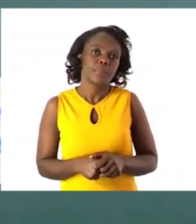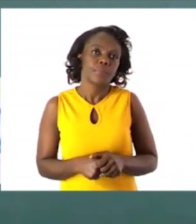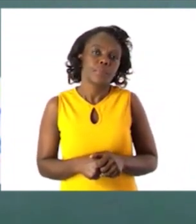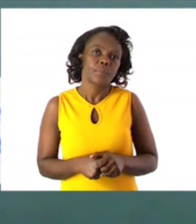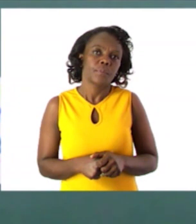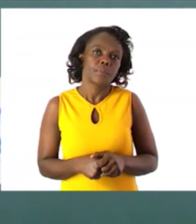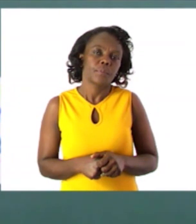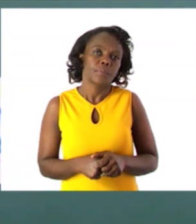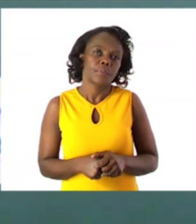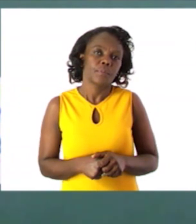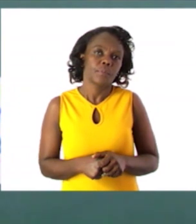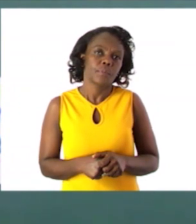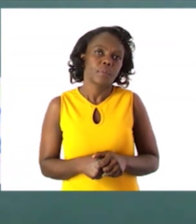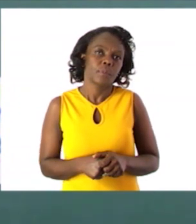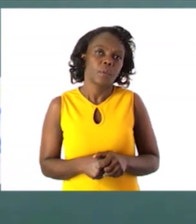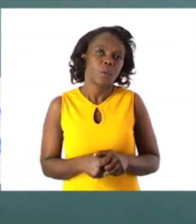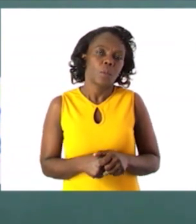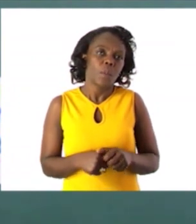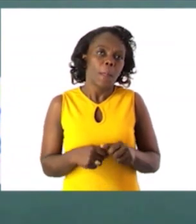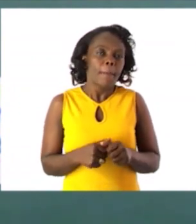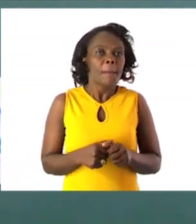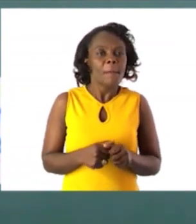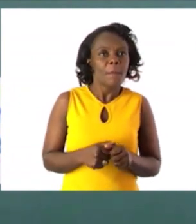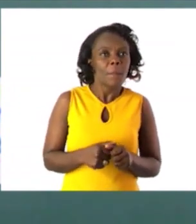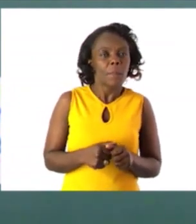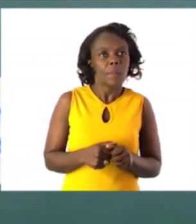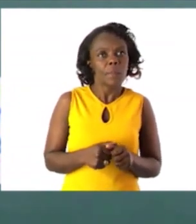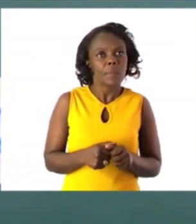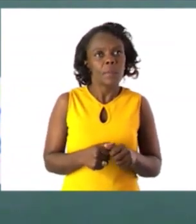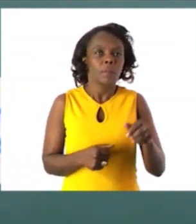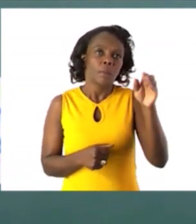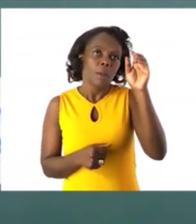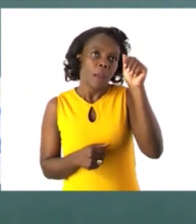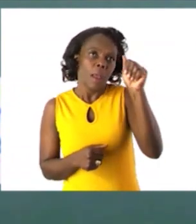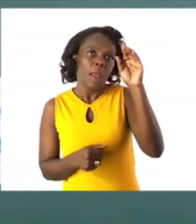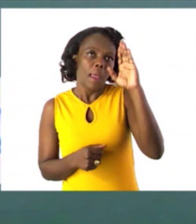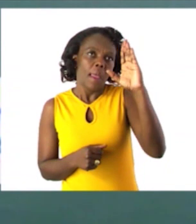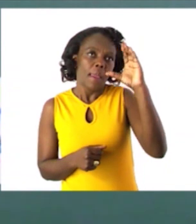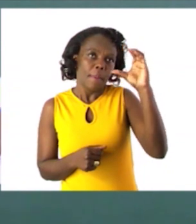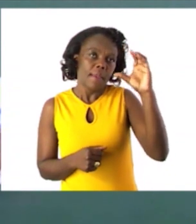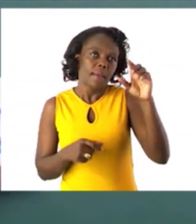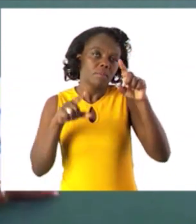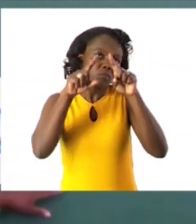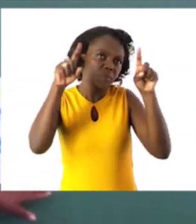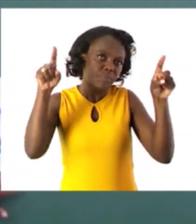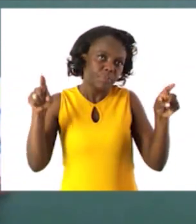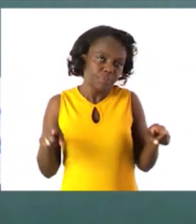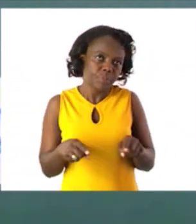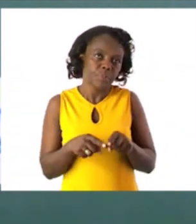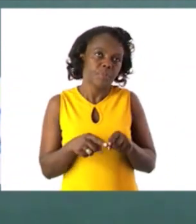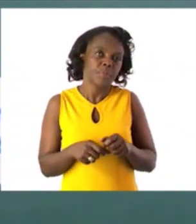the reasons why we have to use them. So when we look at our alphabet chart here, all these letters